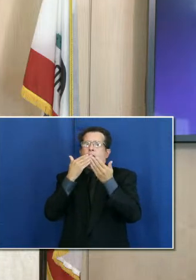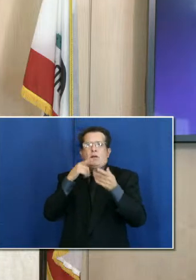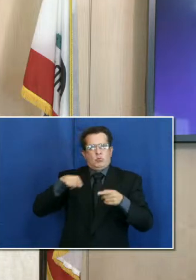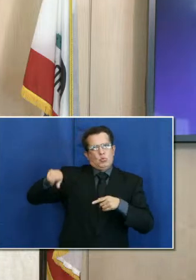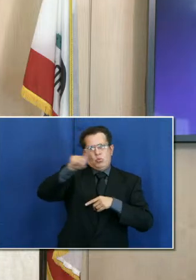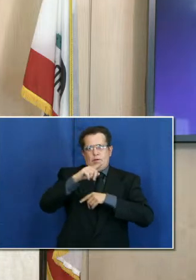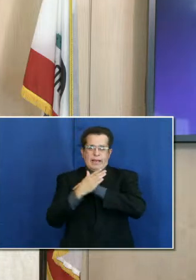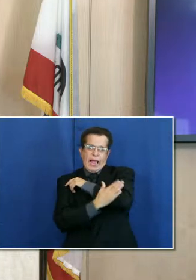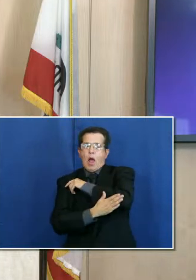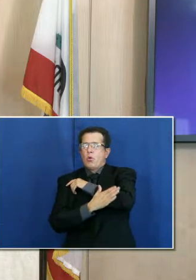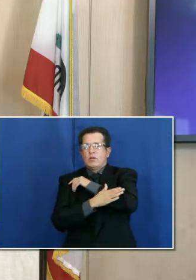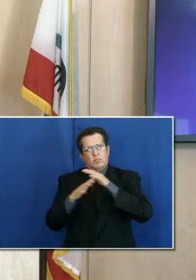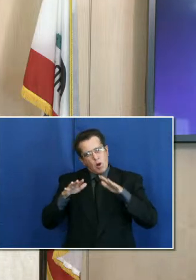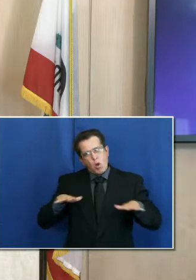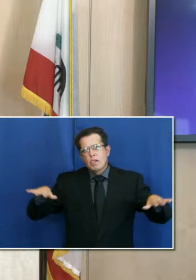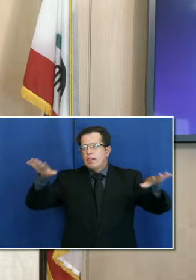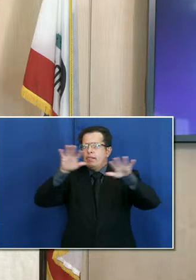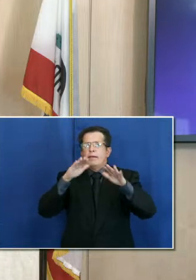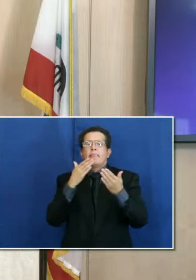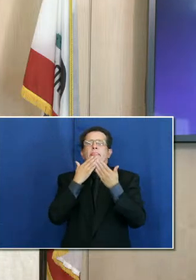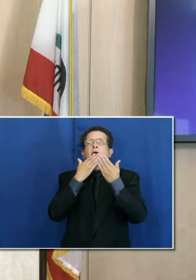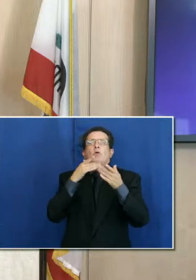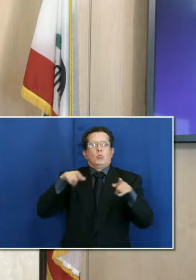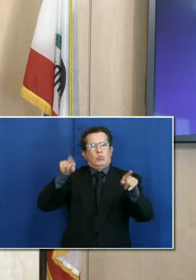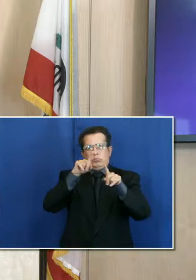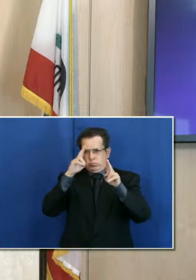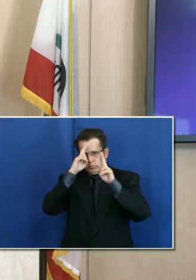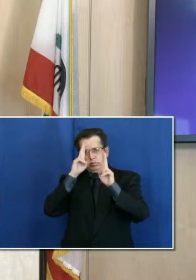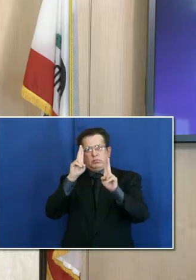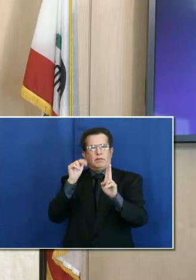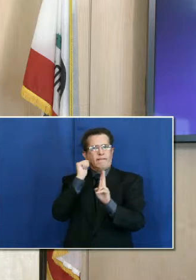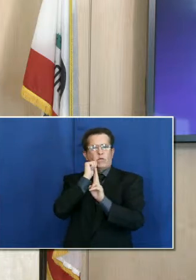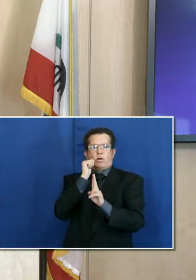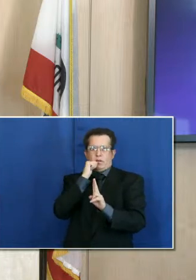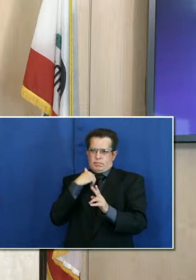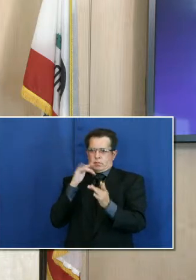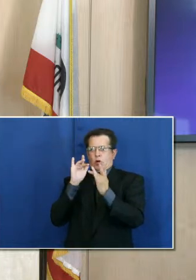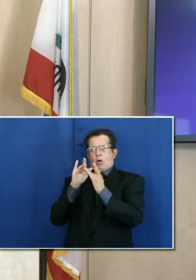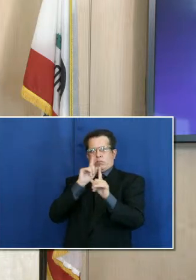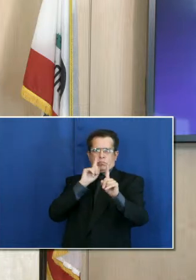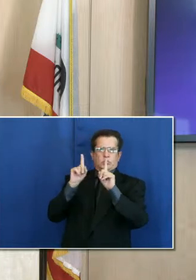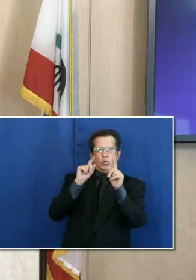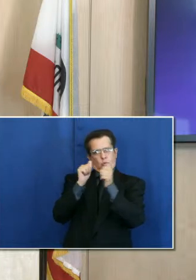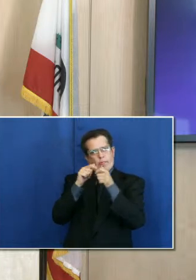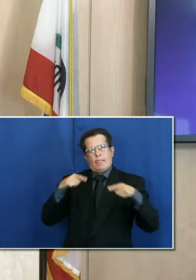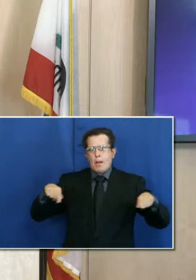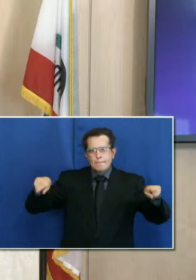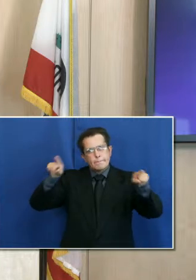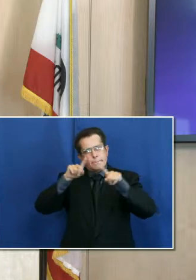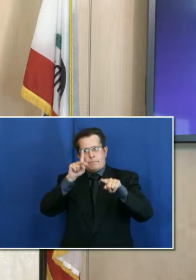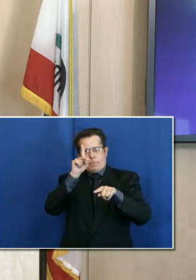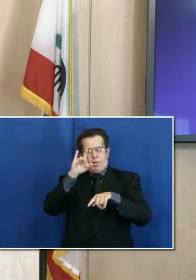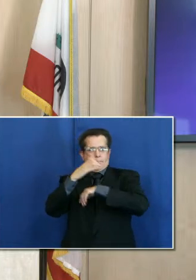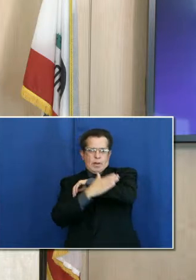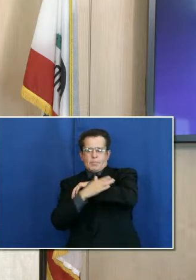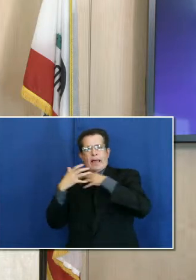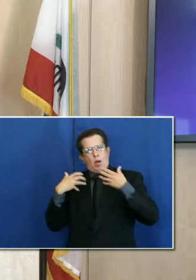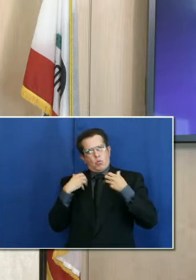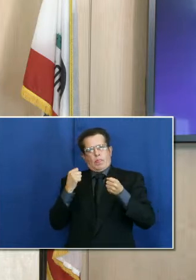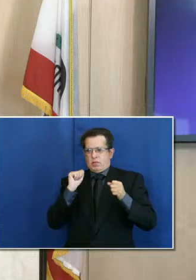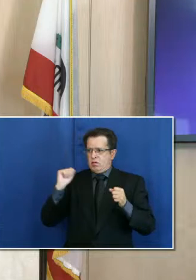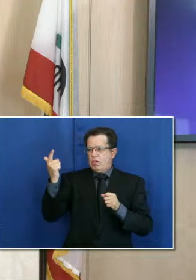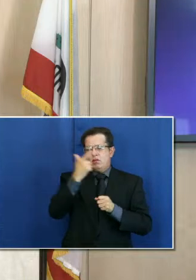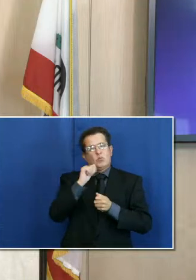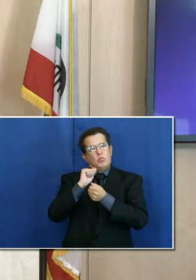health colleagues as well. That's the other group I've been in contact with daily. Together, the county public health officials and all of the hospitals have been